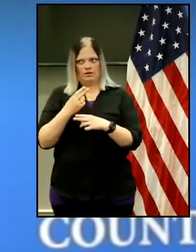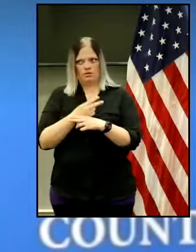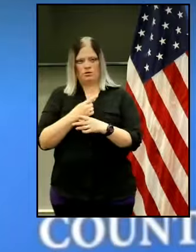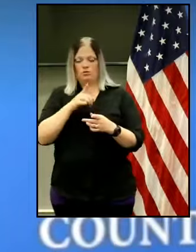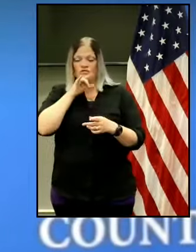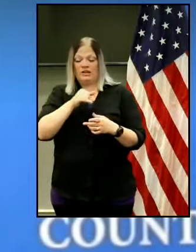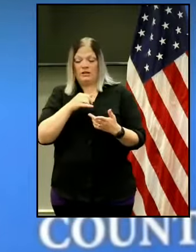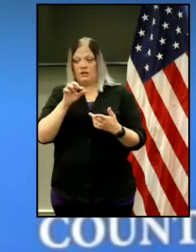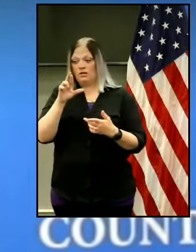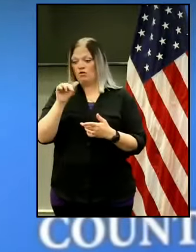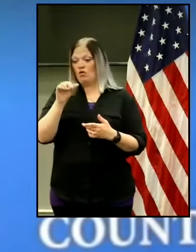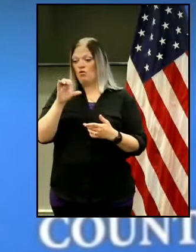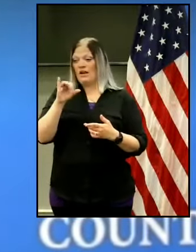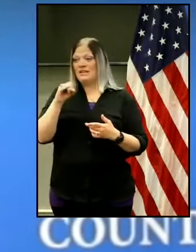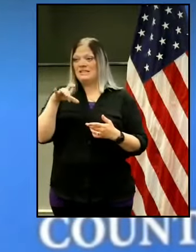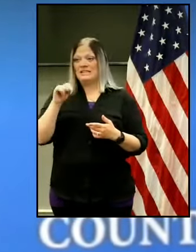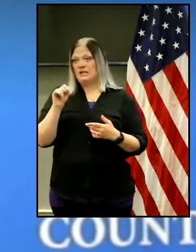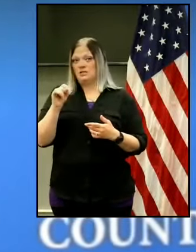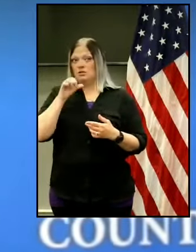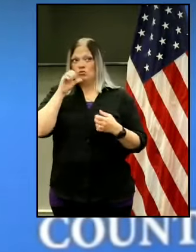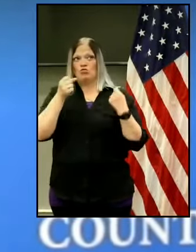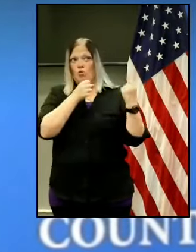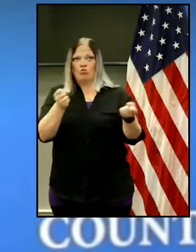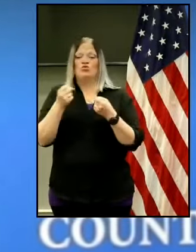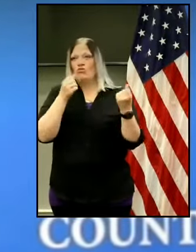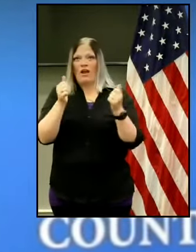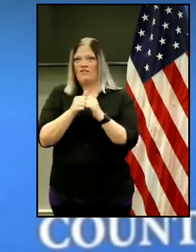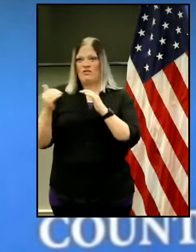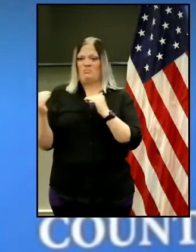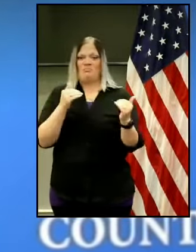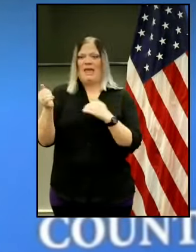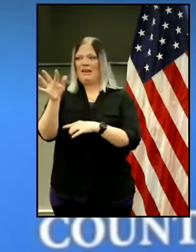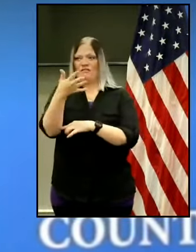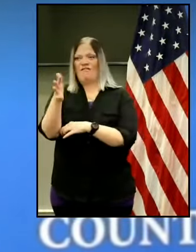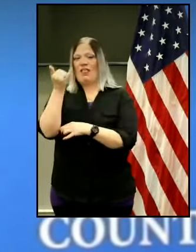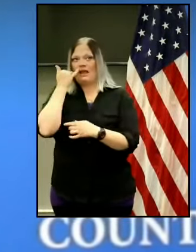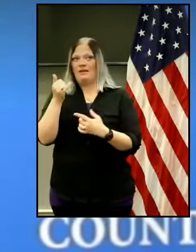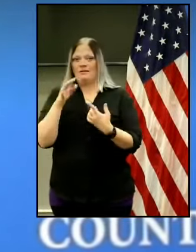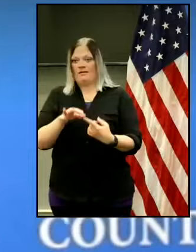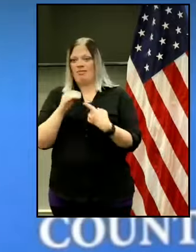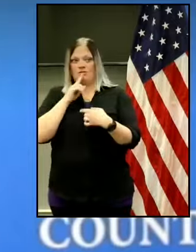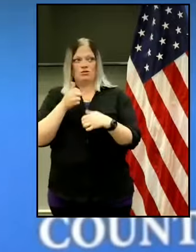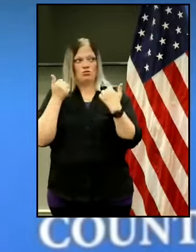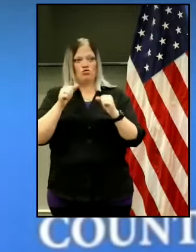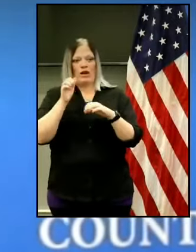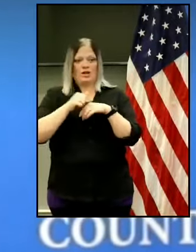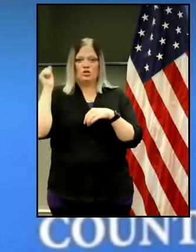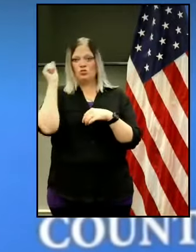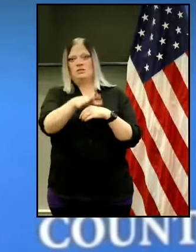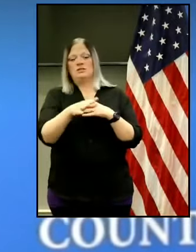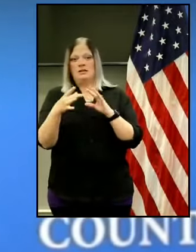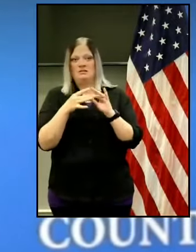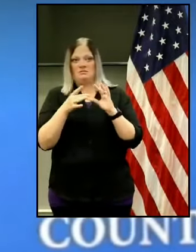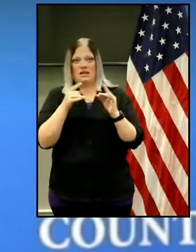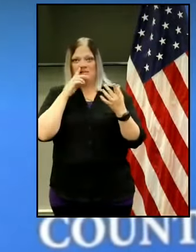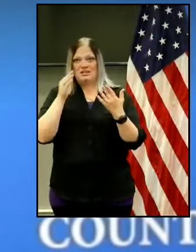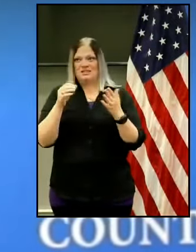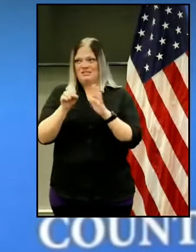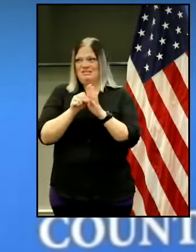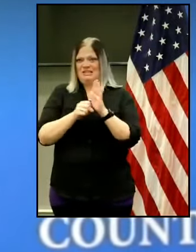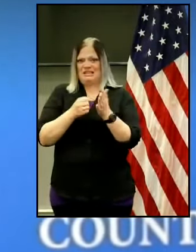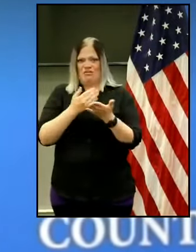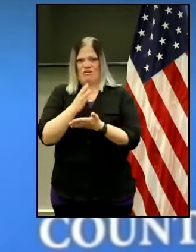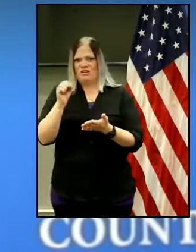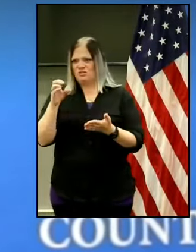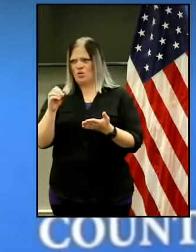was racist. You do not drive around with the Confederate battle flag unless you're trying to send a message. It is not about states' rights. It's about subjugation